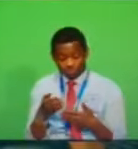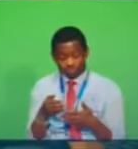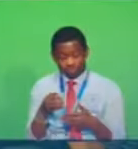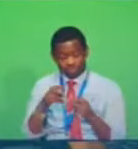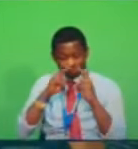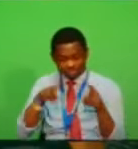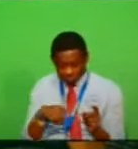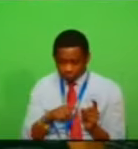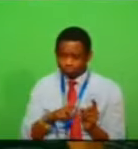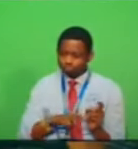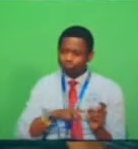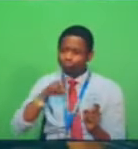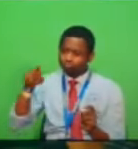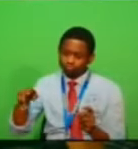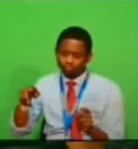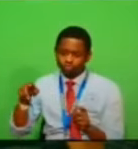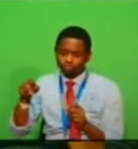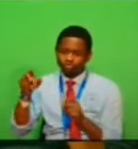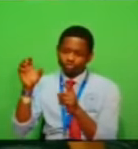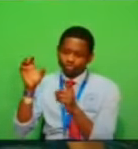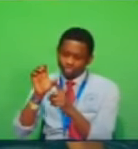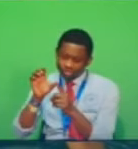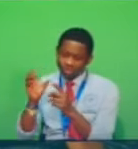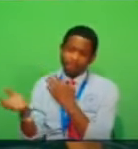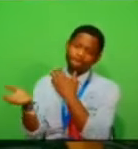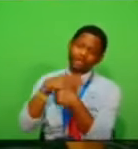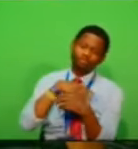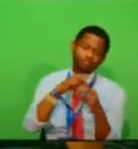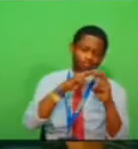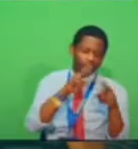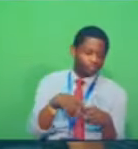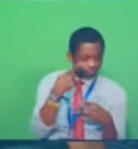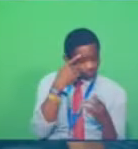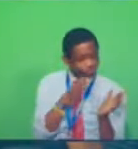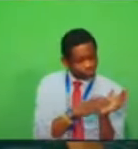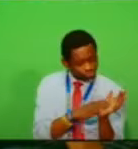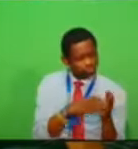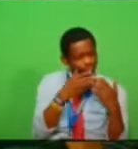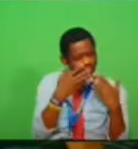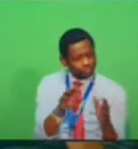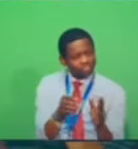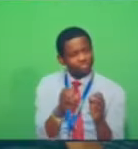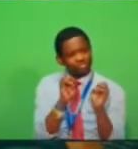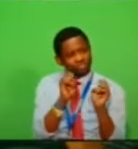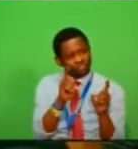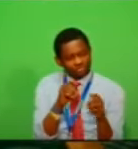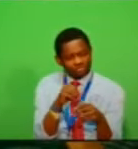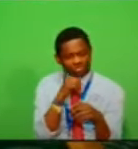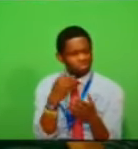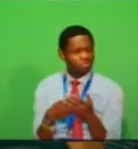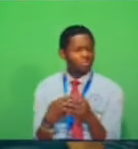city, went back to the village for school, completed education, no funds.